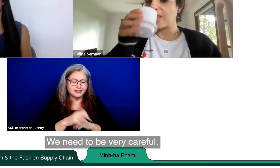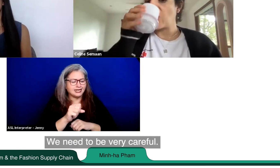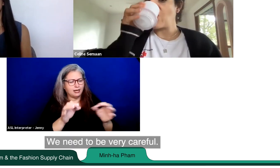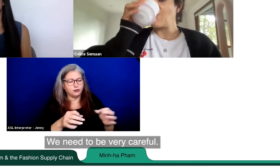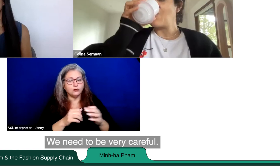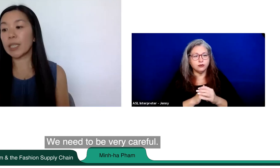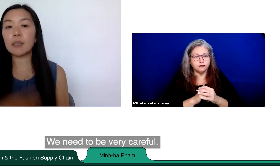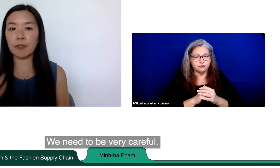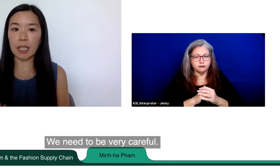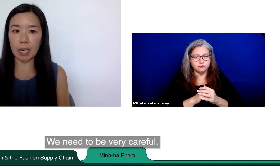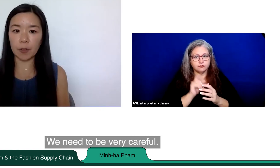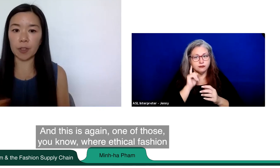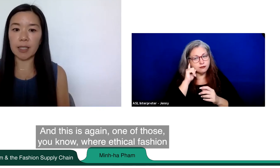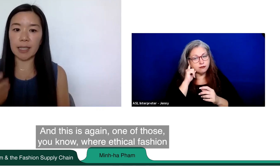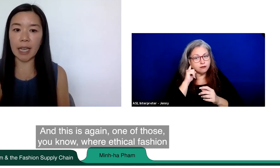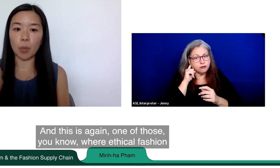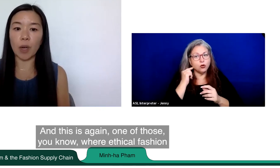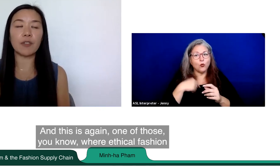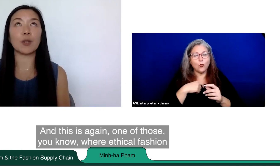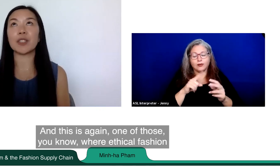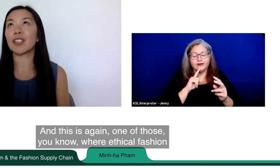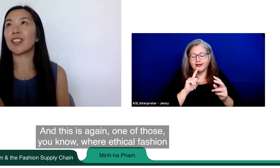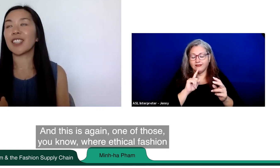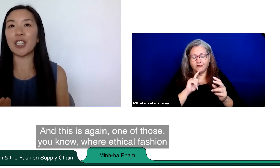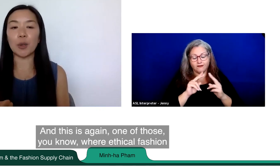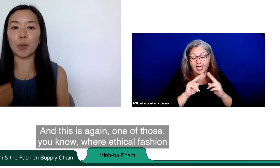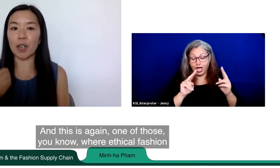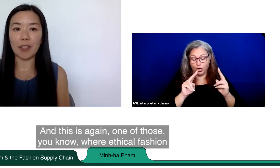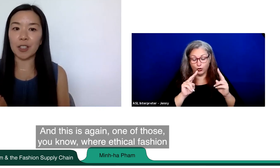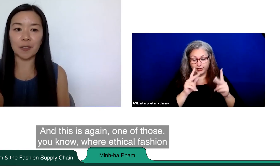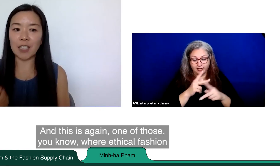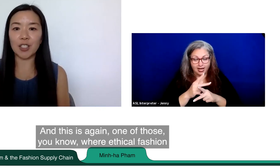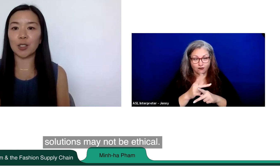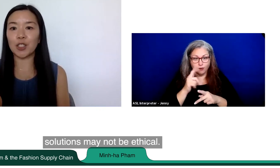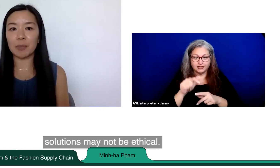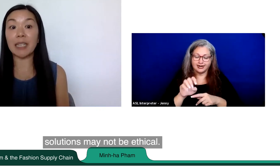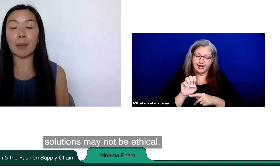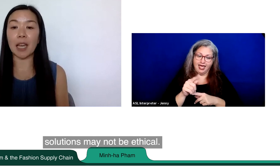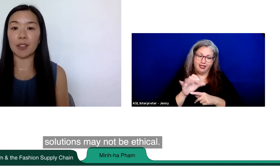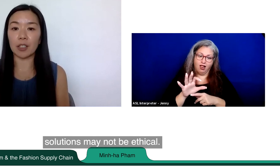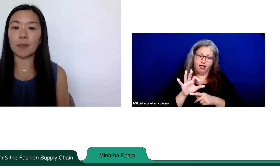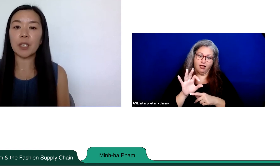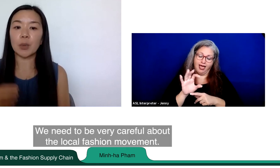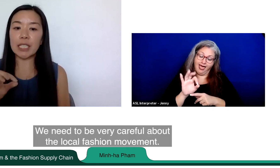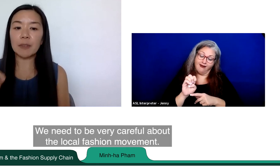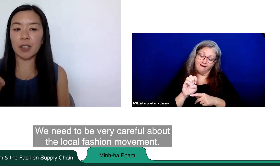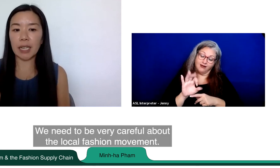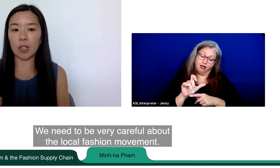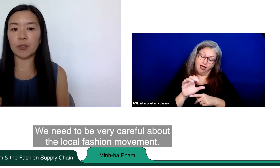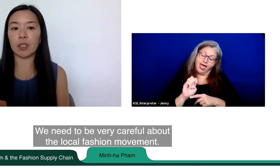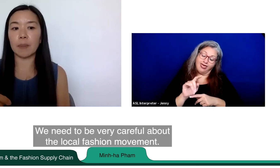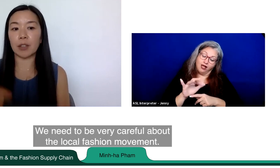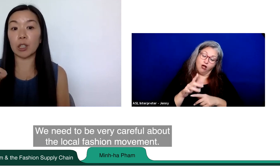sure. We need to be very careful, and this is again one of those, where ethical fashion solutions may not be ethical. We need to be